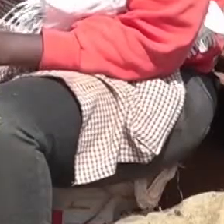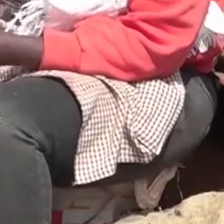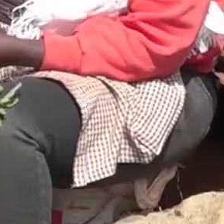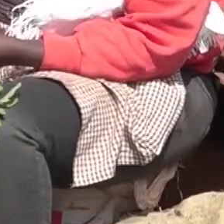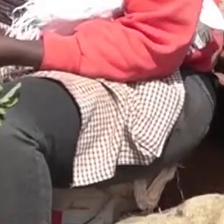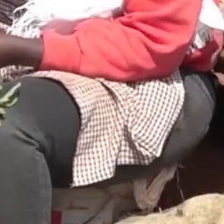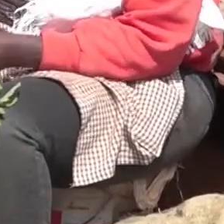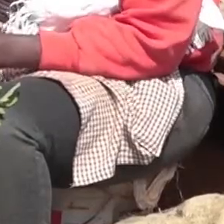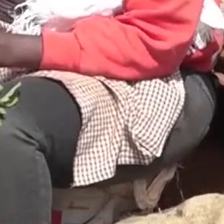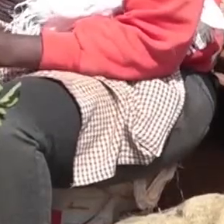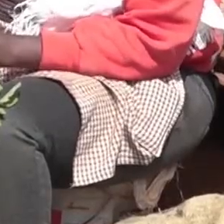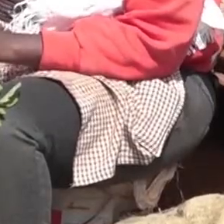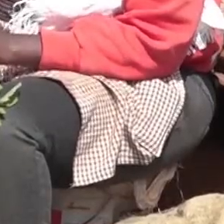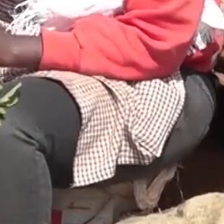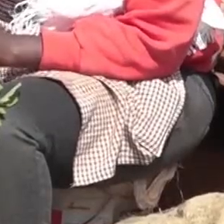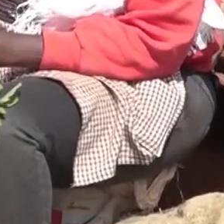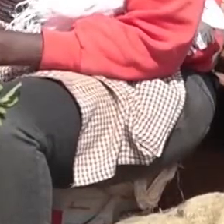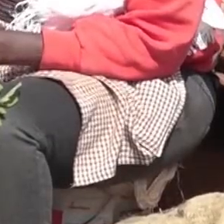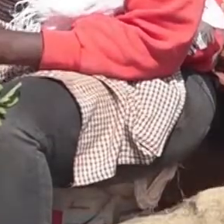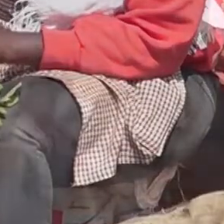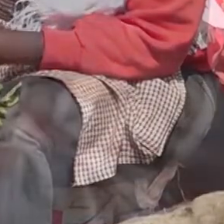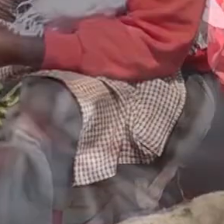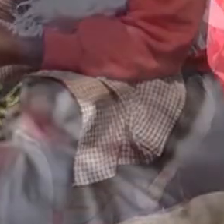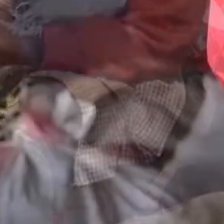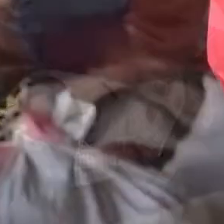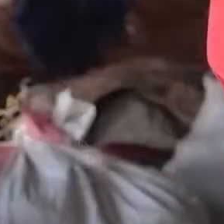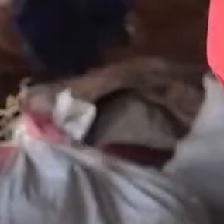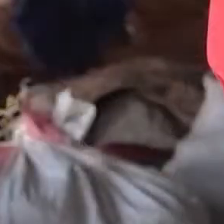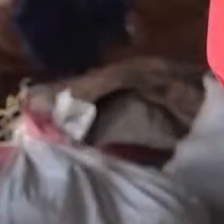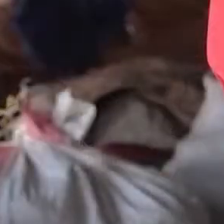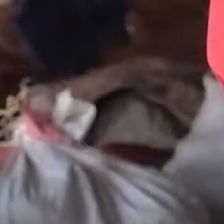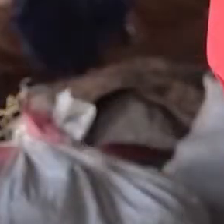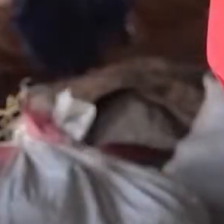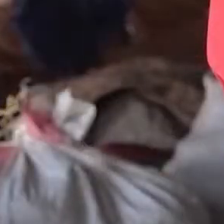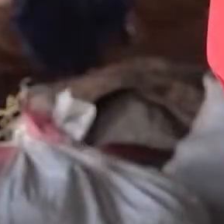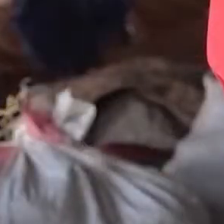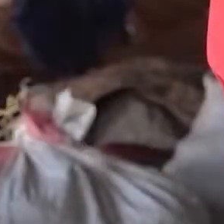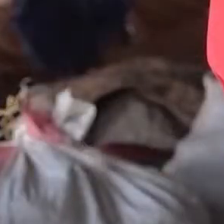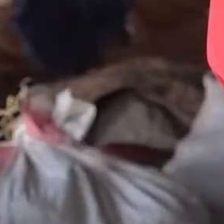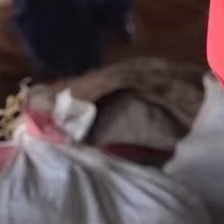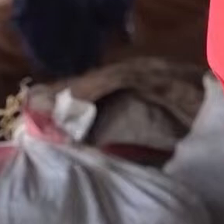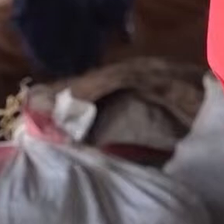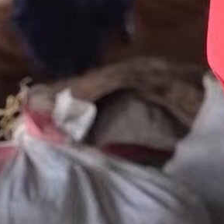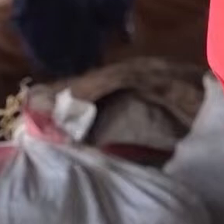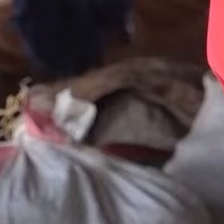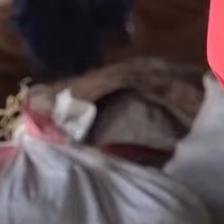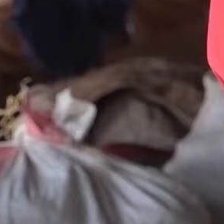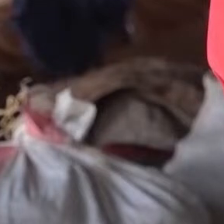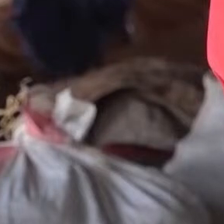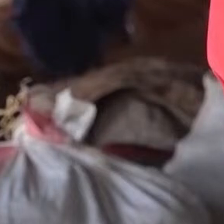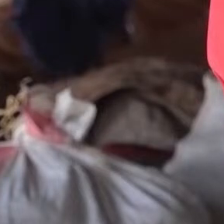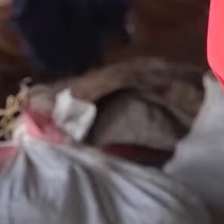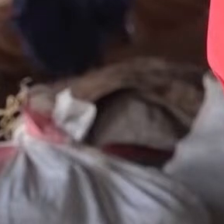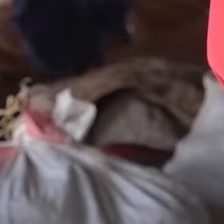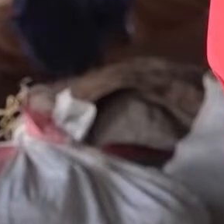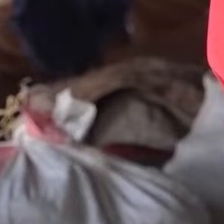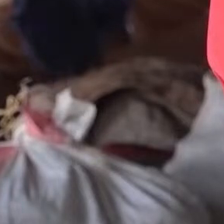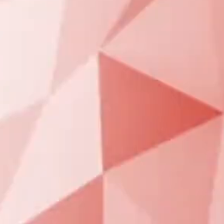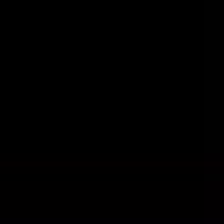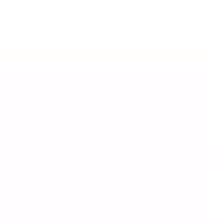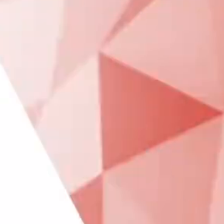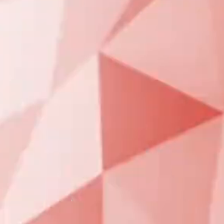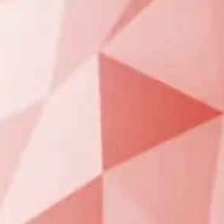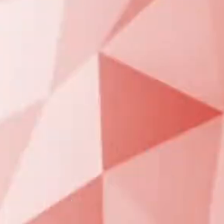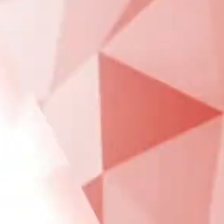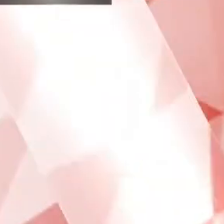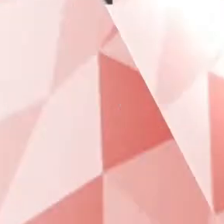ng'ari. Mimi ni mwanamke mwake. Usikose kutazama kipindi cha mwanamke mwake